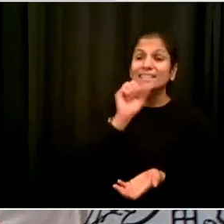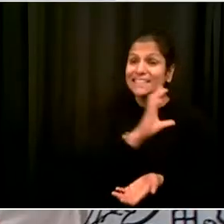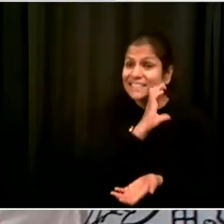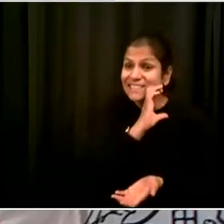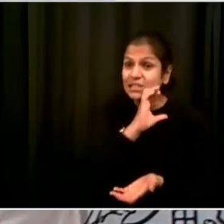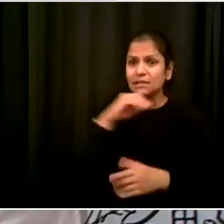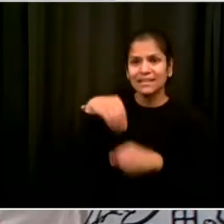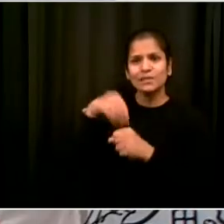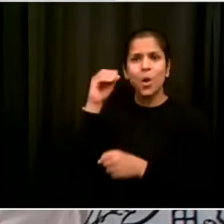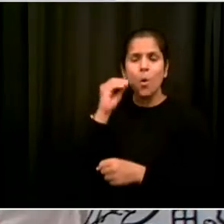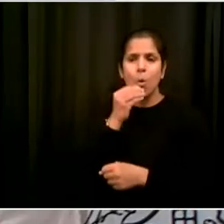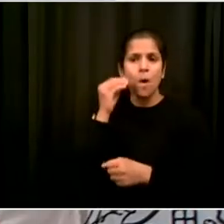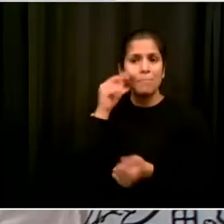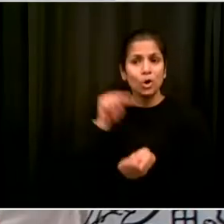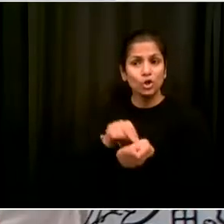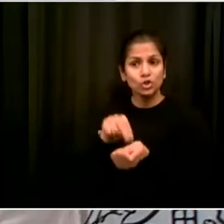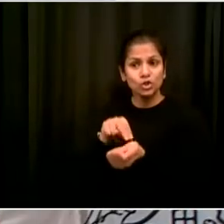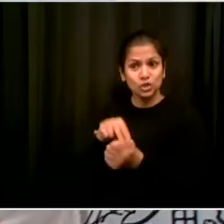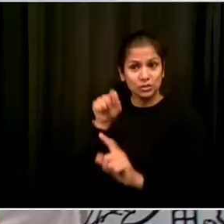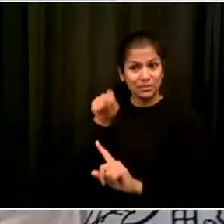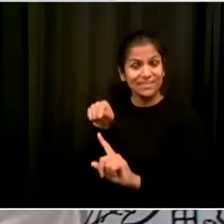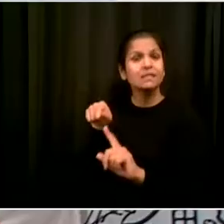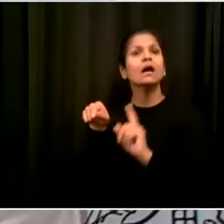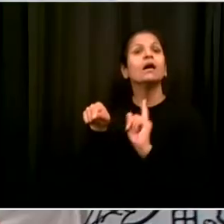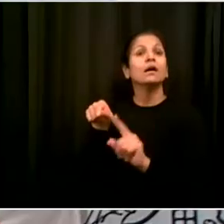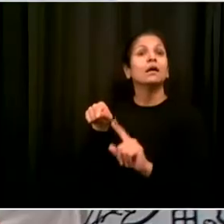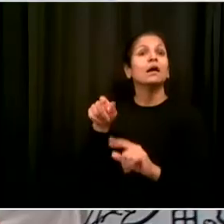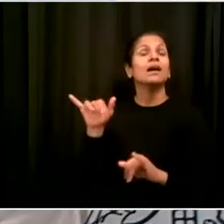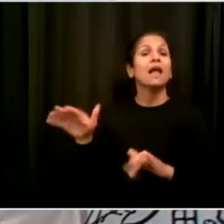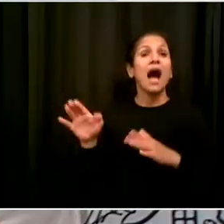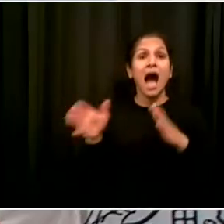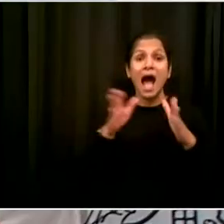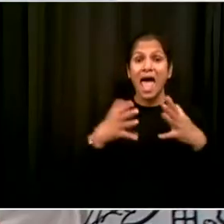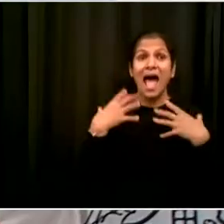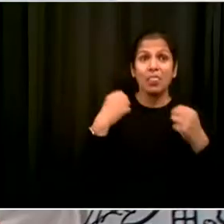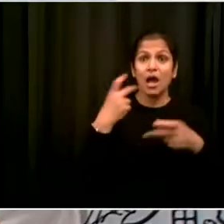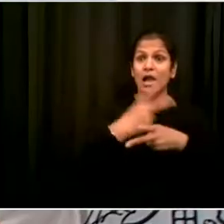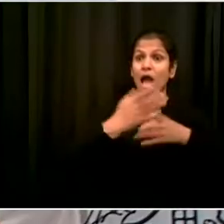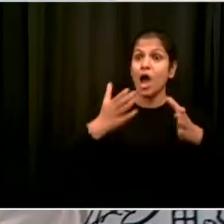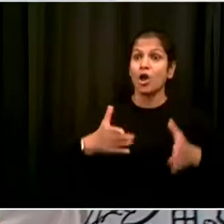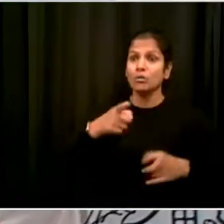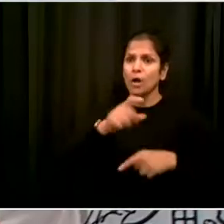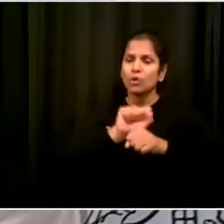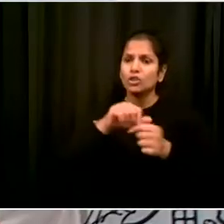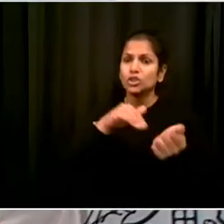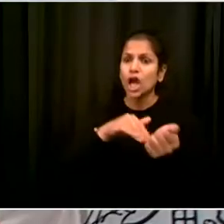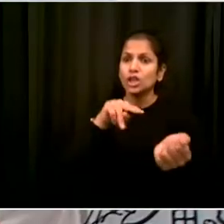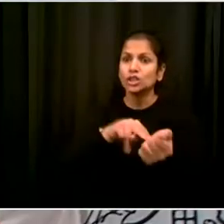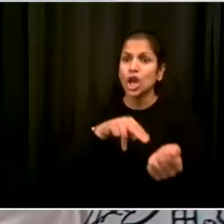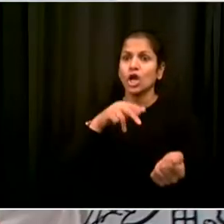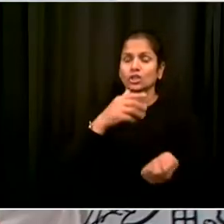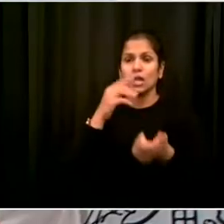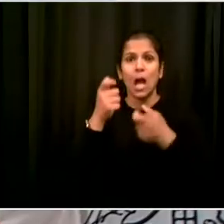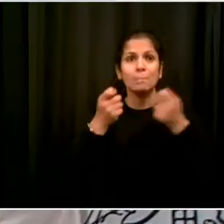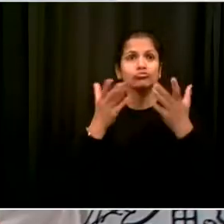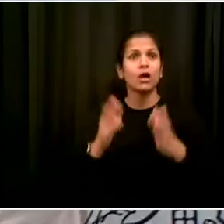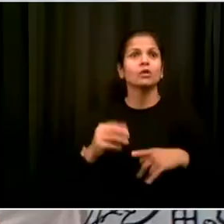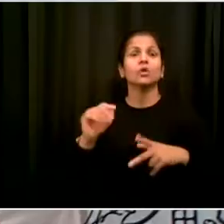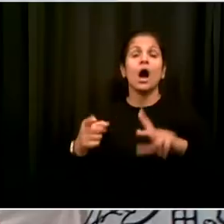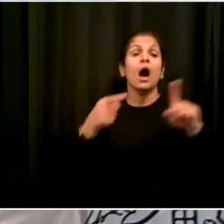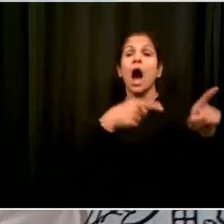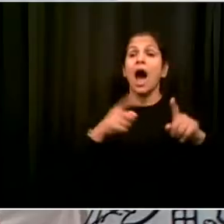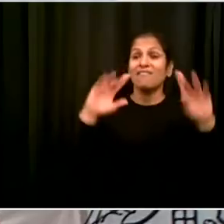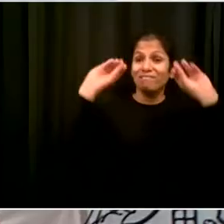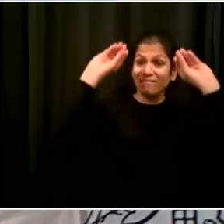and workers, other healthcare workers, first responders, folks who are most vulnerable to the disease.